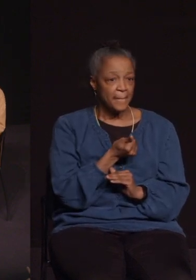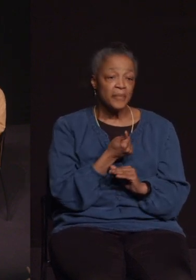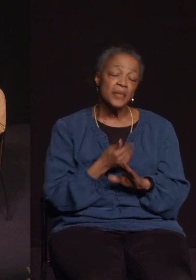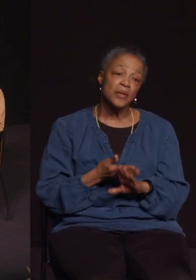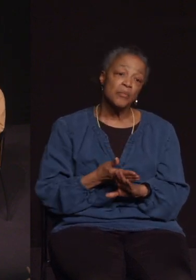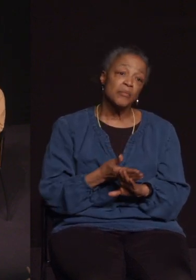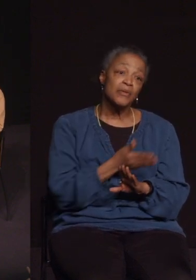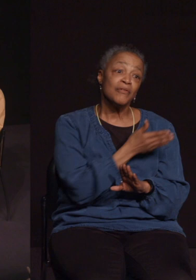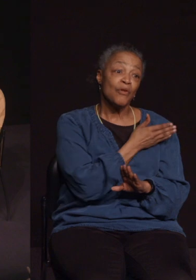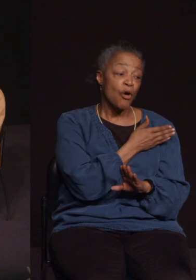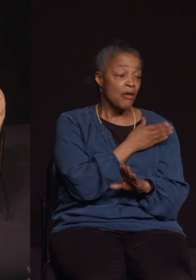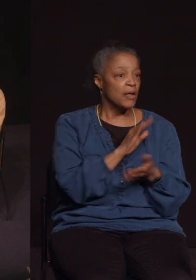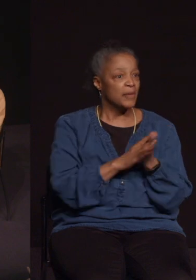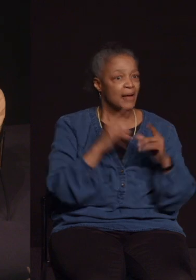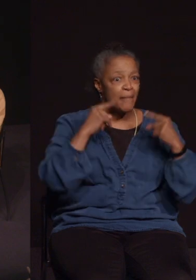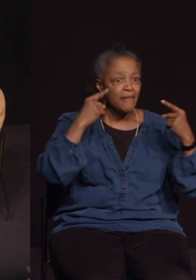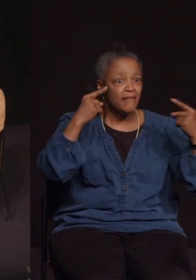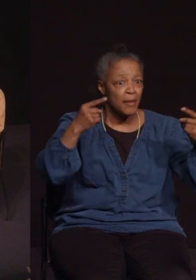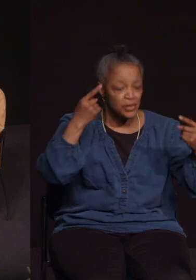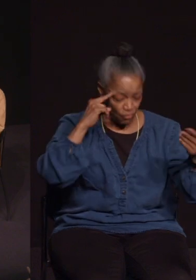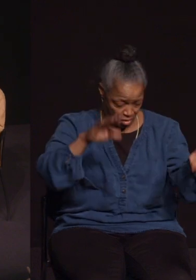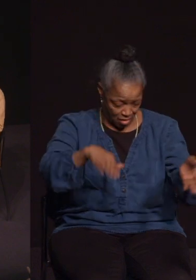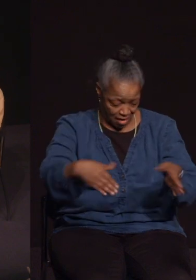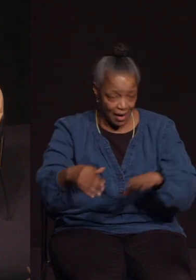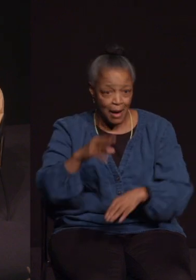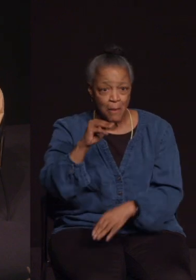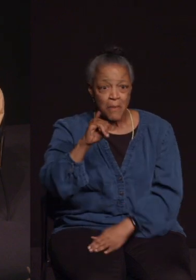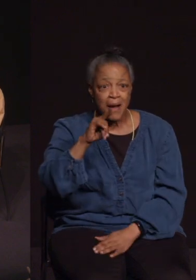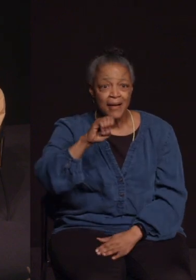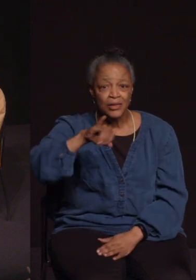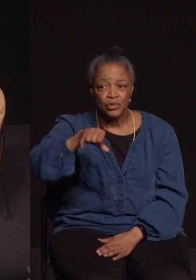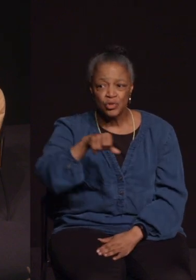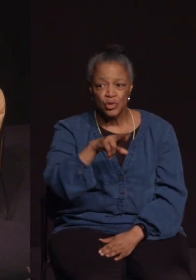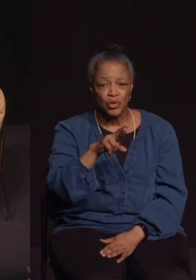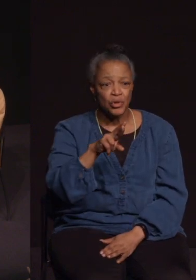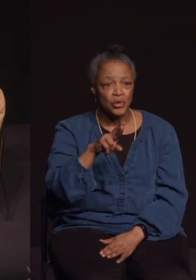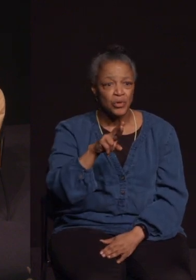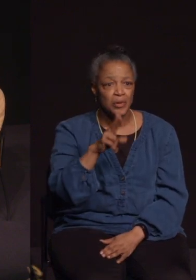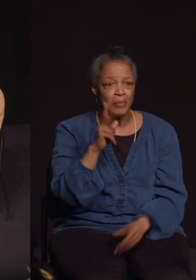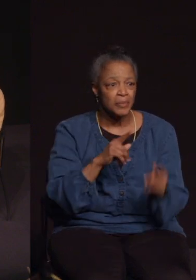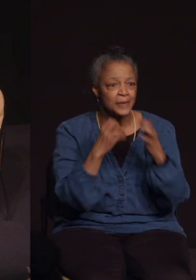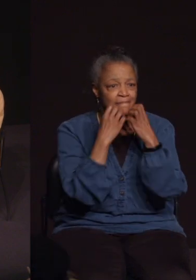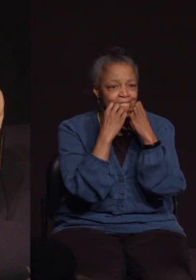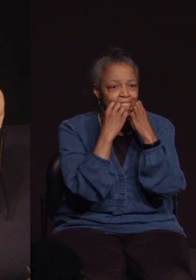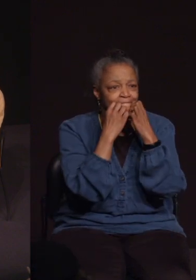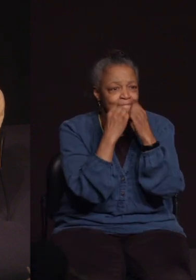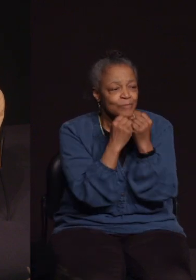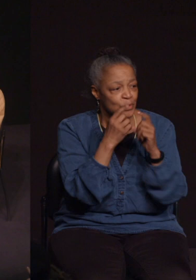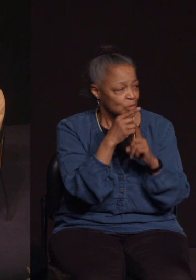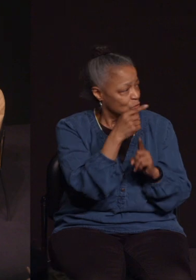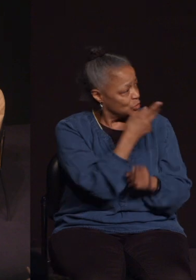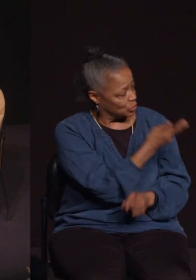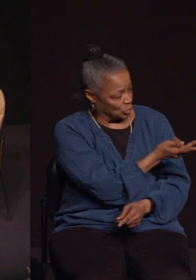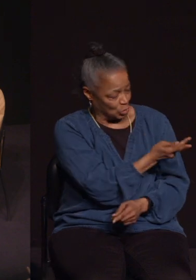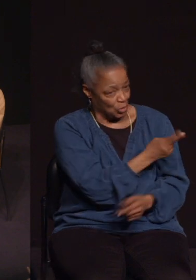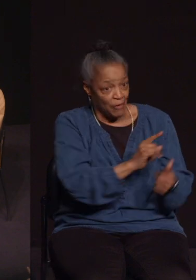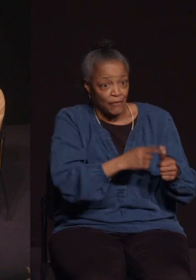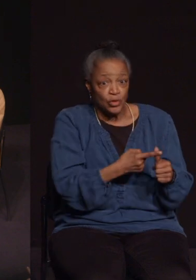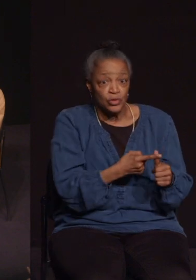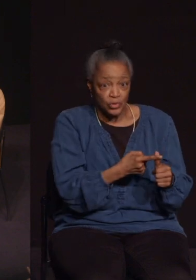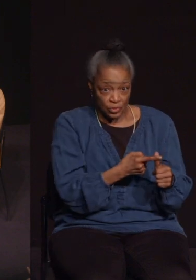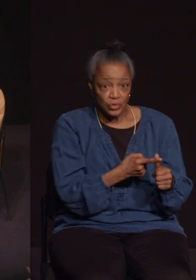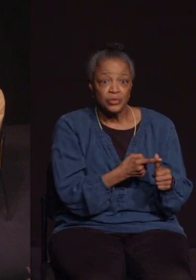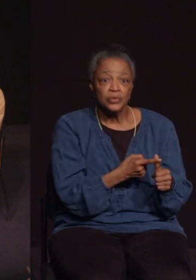Before they were famous, Mike Jr. was beloved and endeared to you all first. And